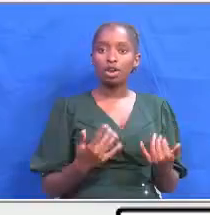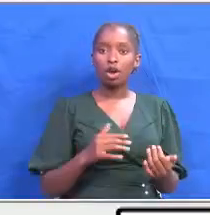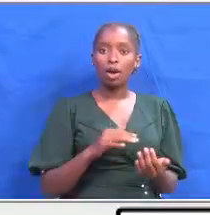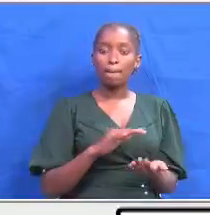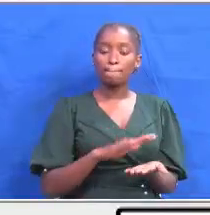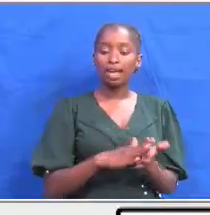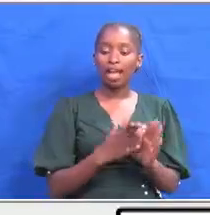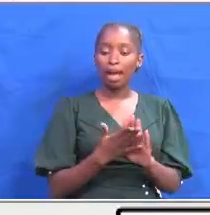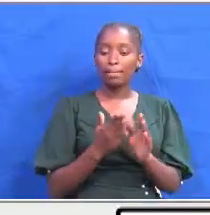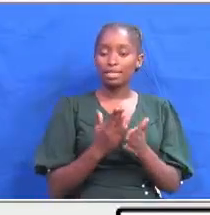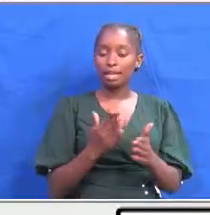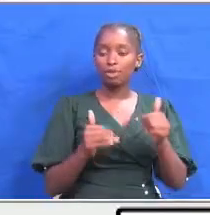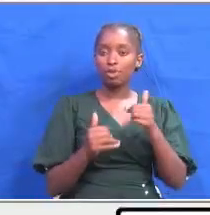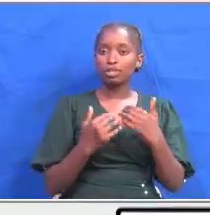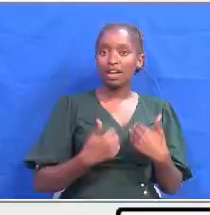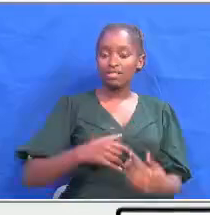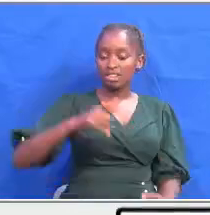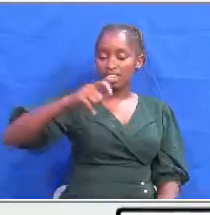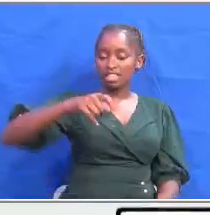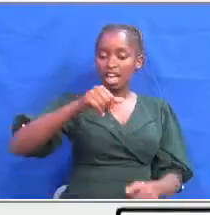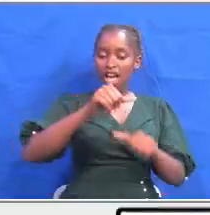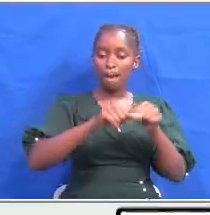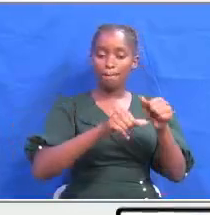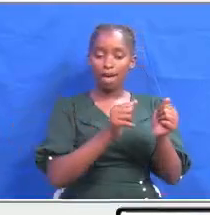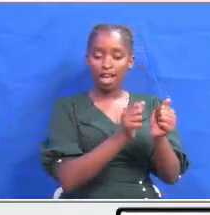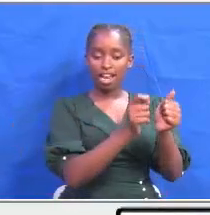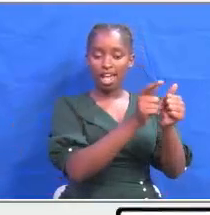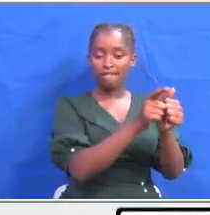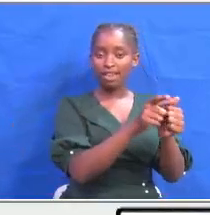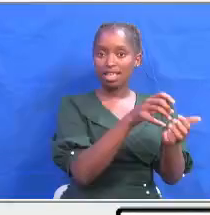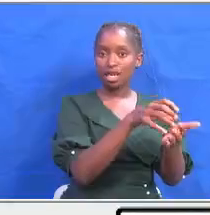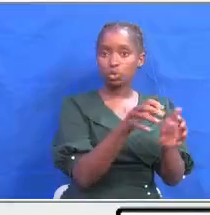that was not necessarily among the 11 charges. It's there.